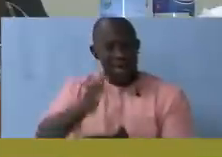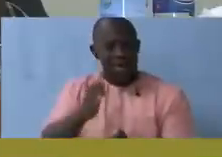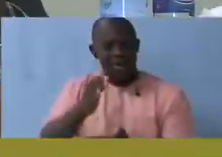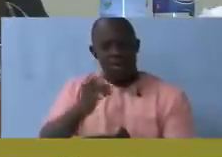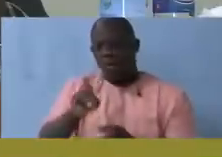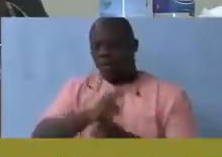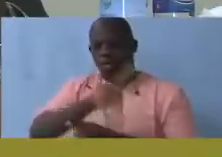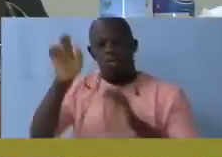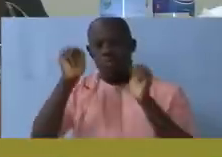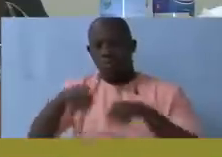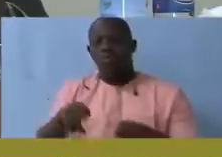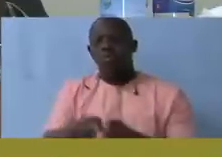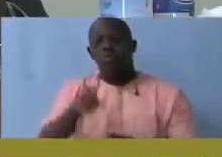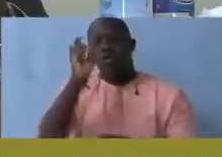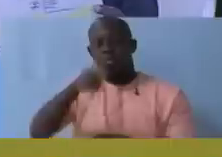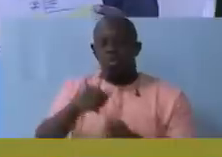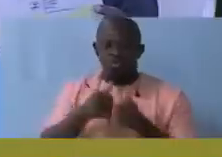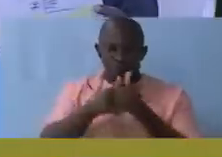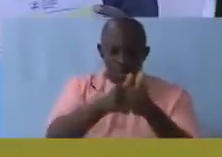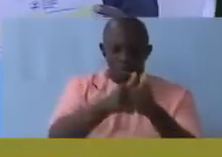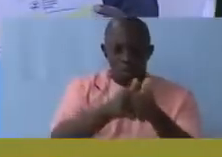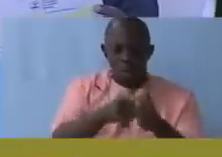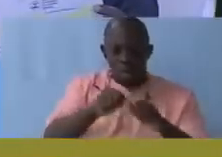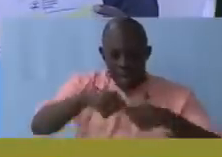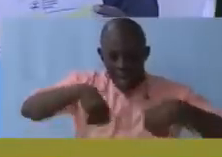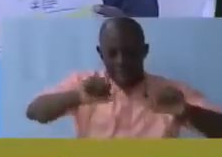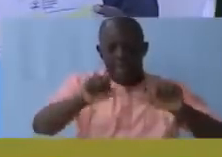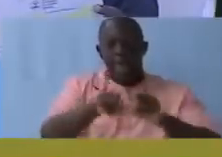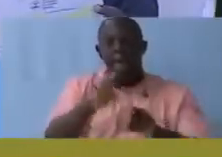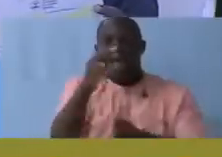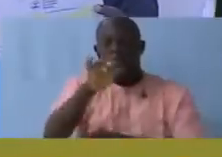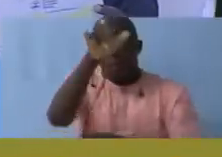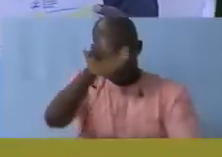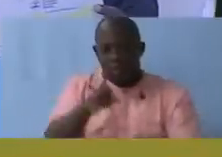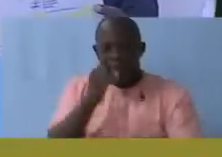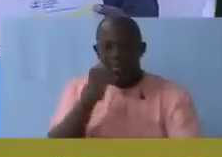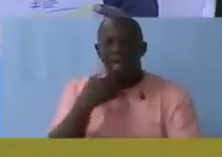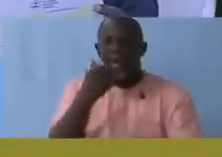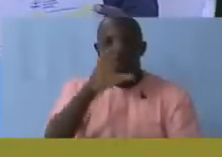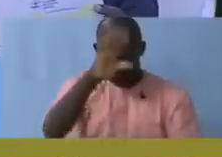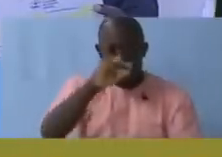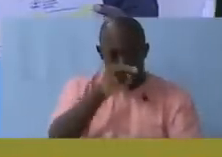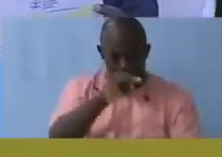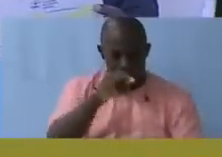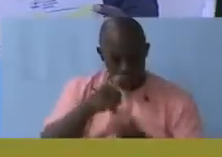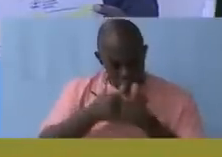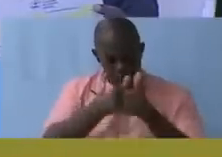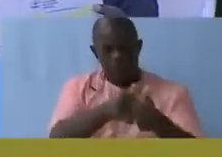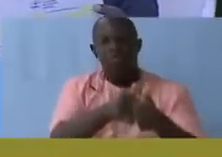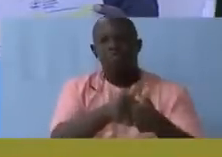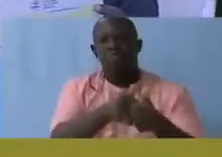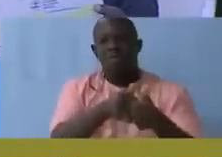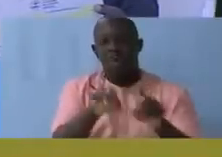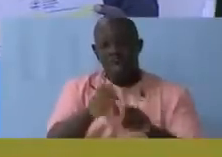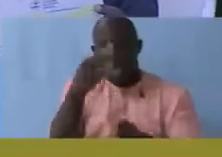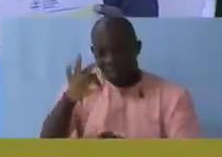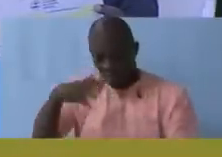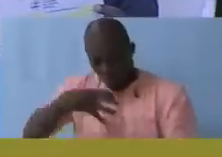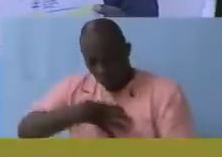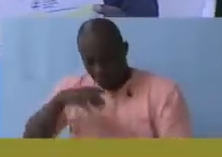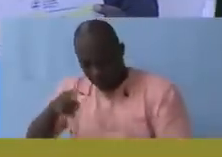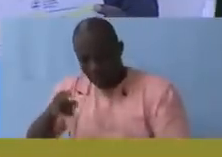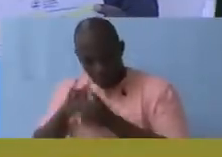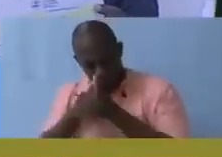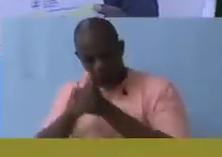You have to defend the beck and claw. Do as you are asked to do and follow the route that they want.